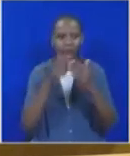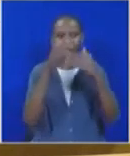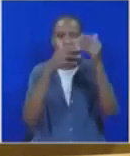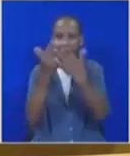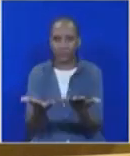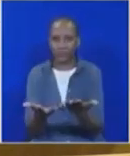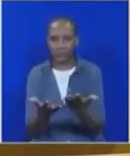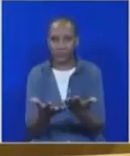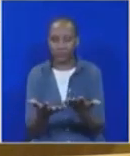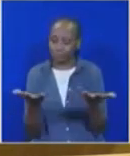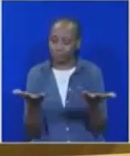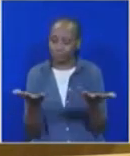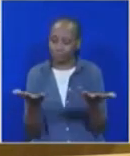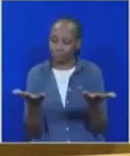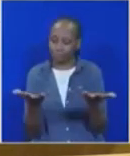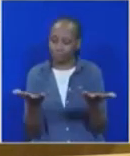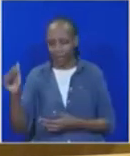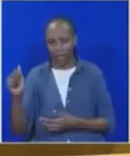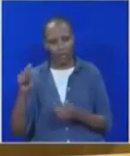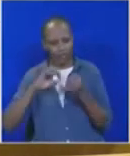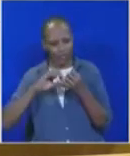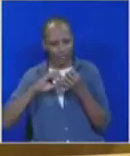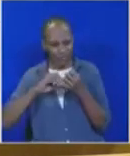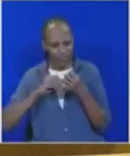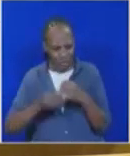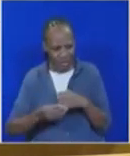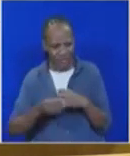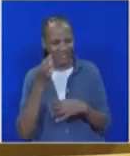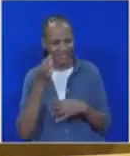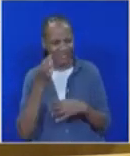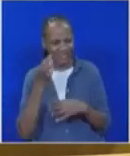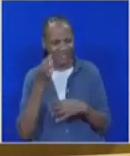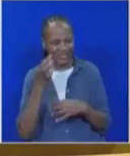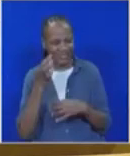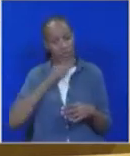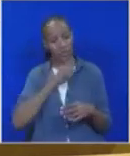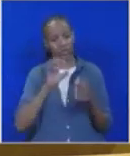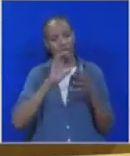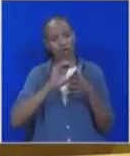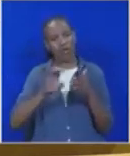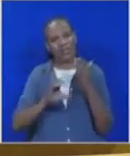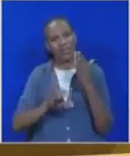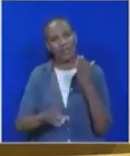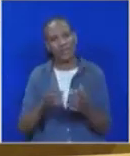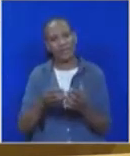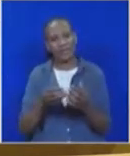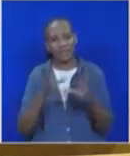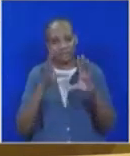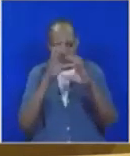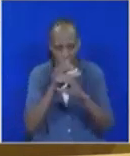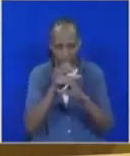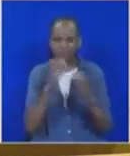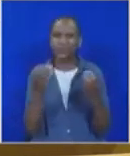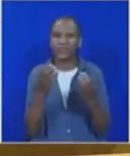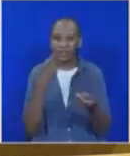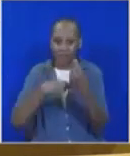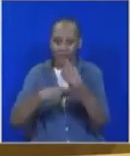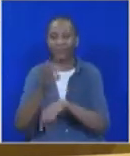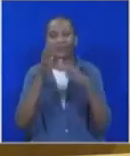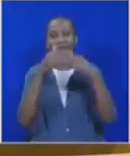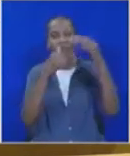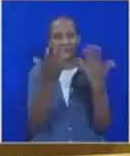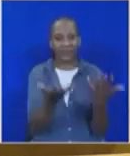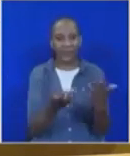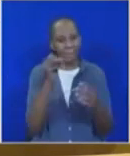The DA tried to make market value the overriding criterion determining compensation. This is against both the spirit and the letter of the